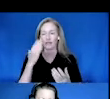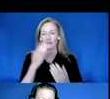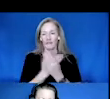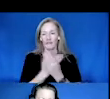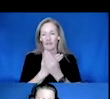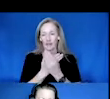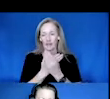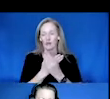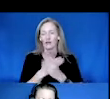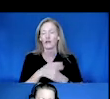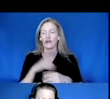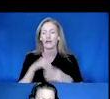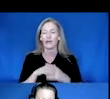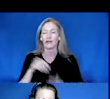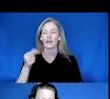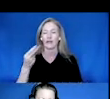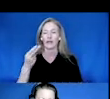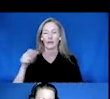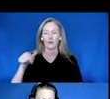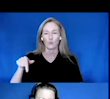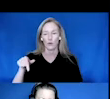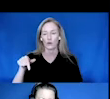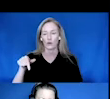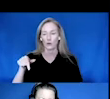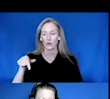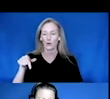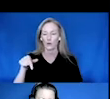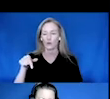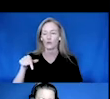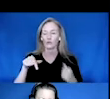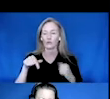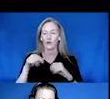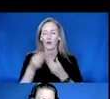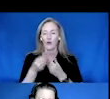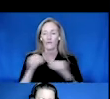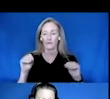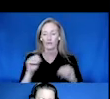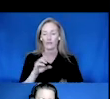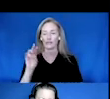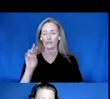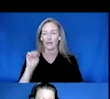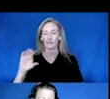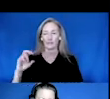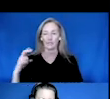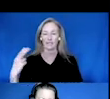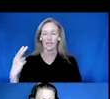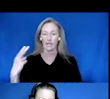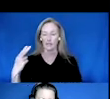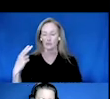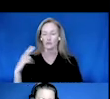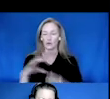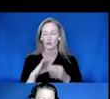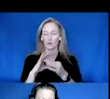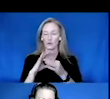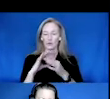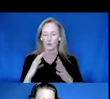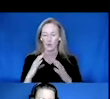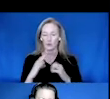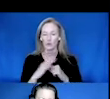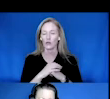headquarters office of the MCH coordinator, and they'll follow all Privacy Act